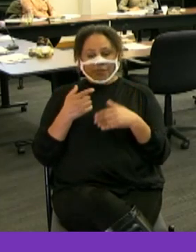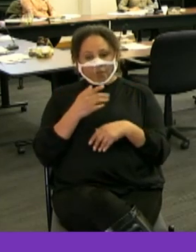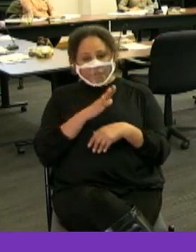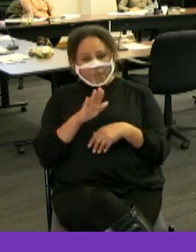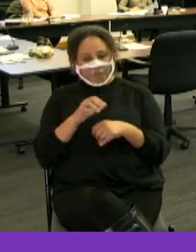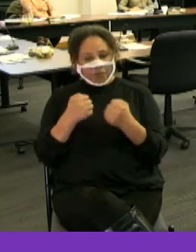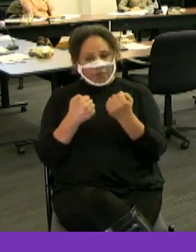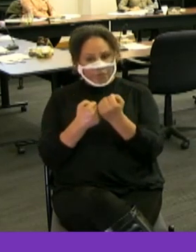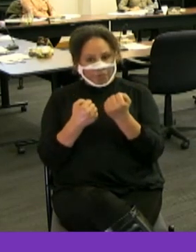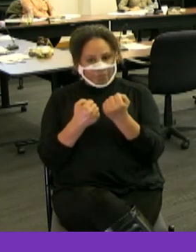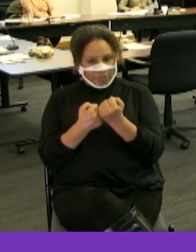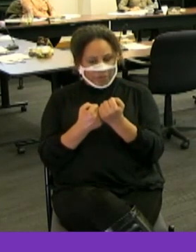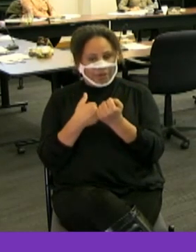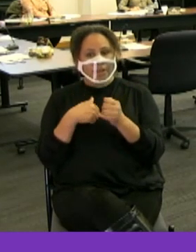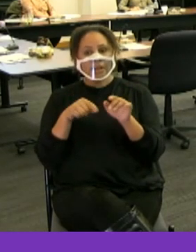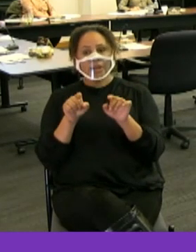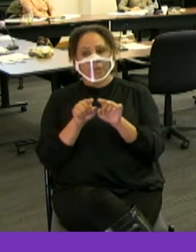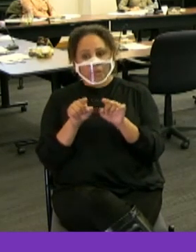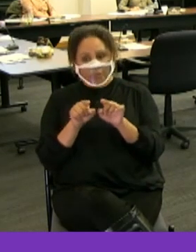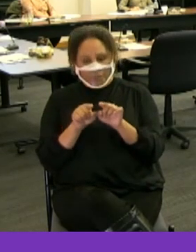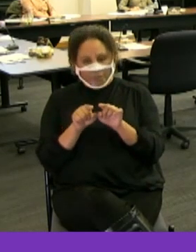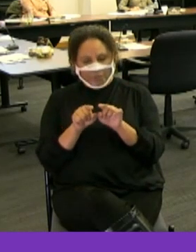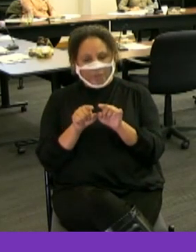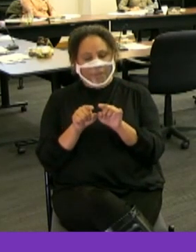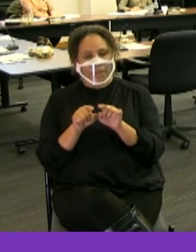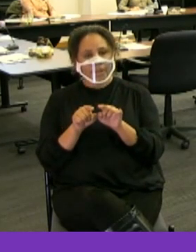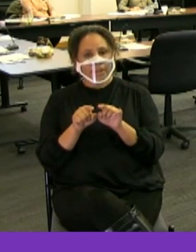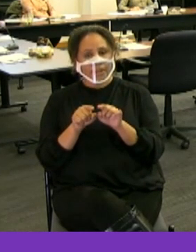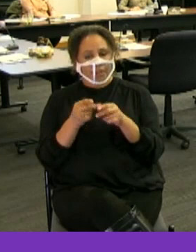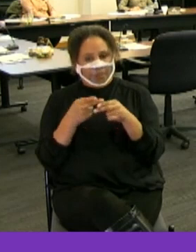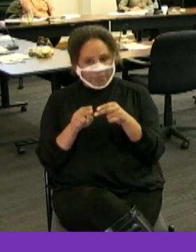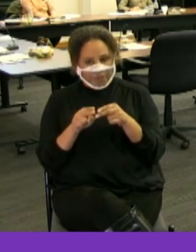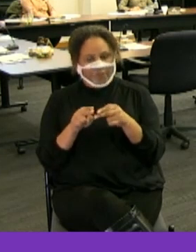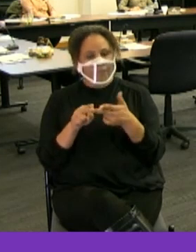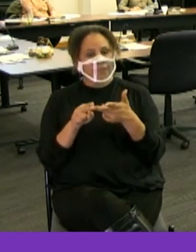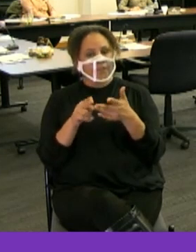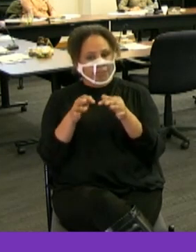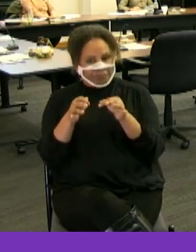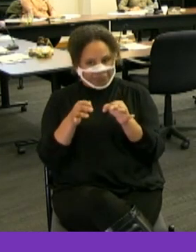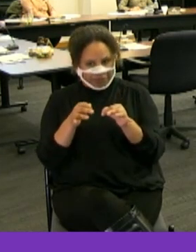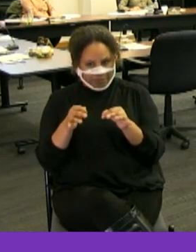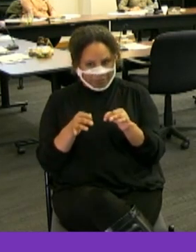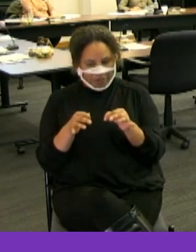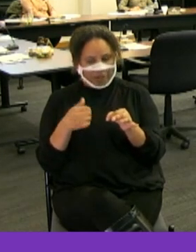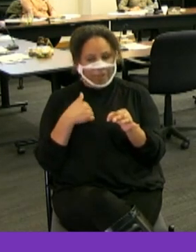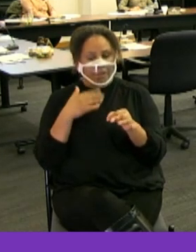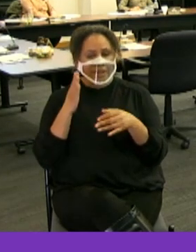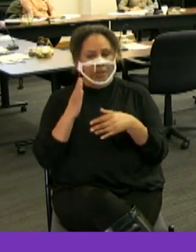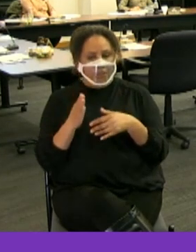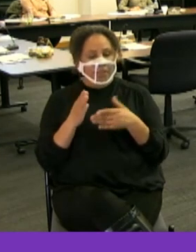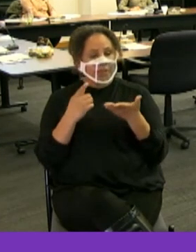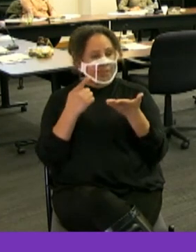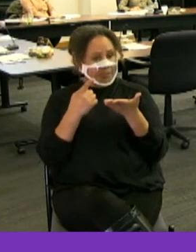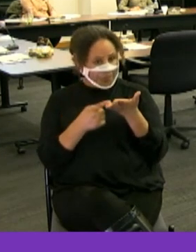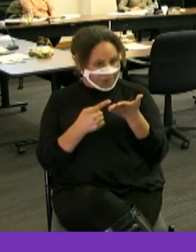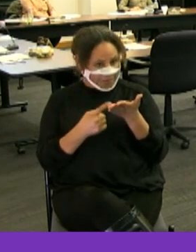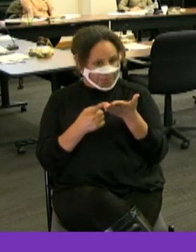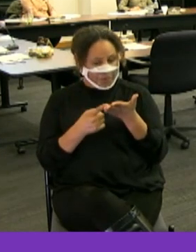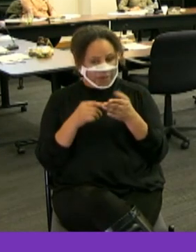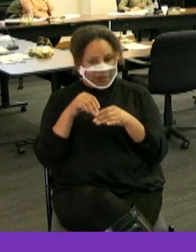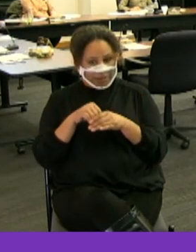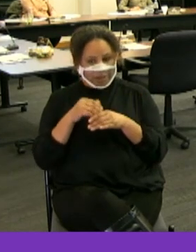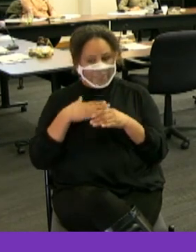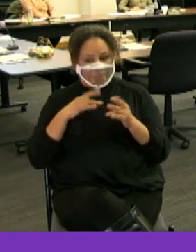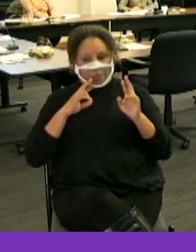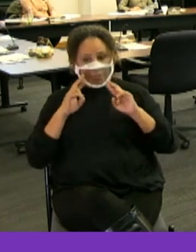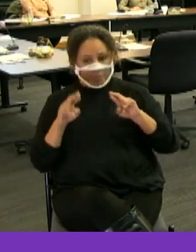support. I also just gave a brief summary because I I will talk about it in my report, but kind